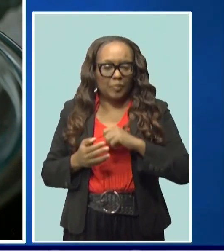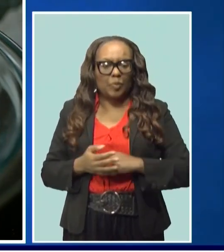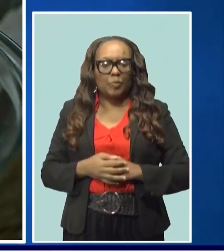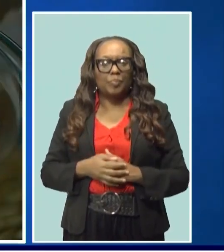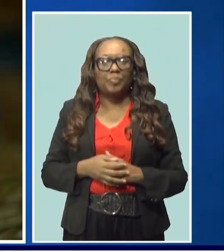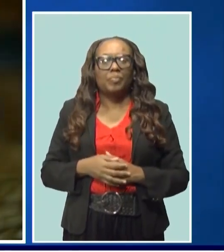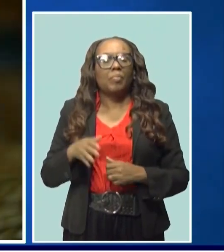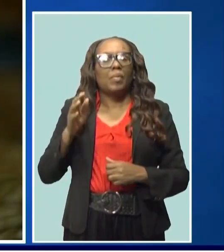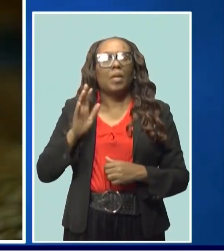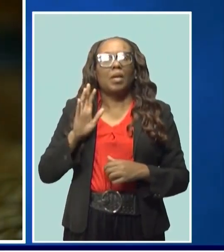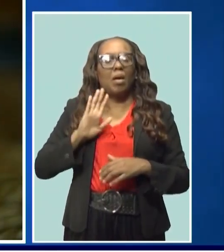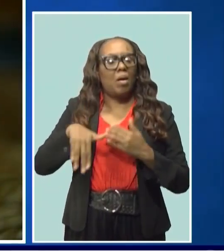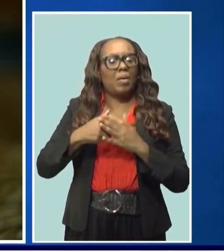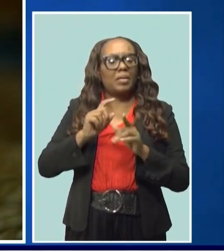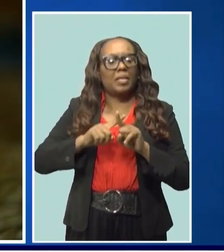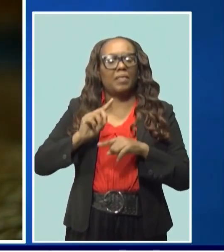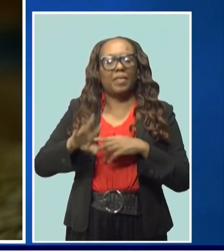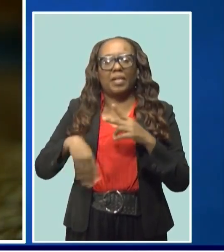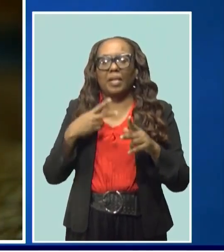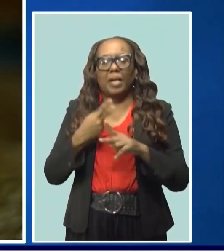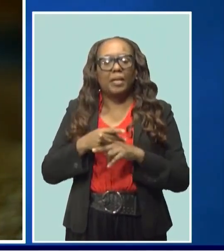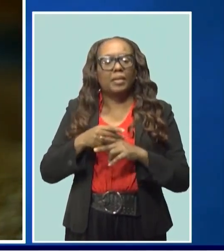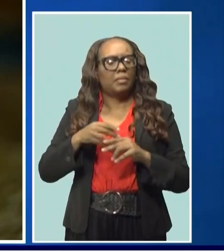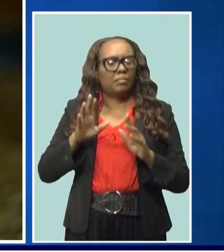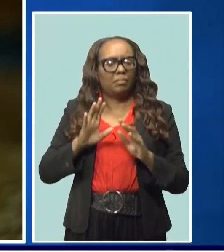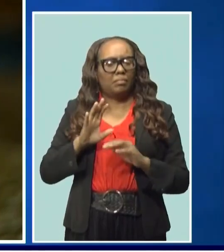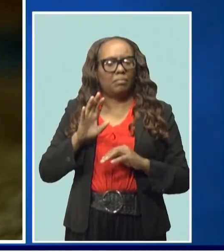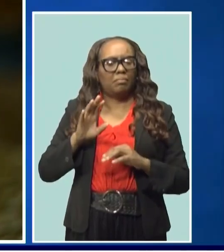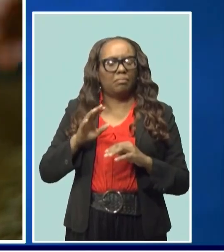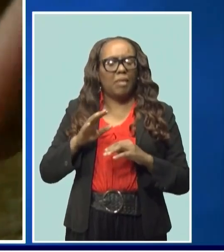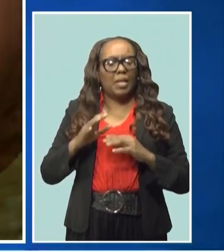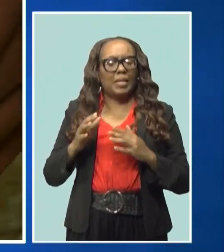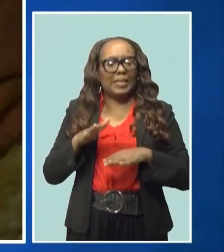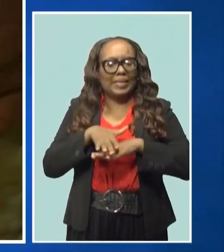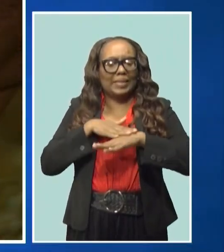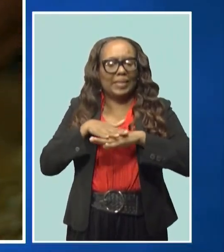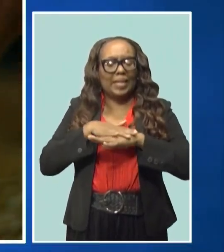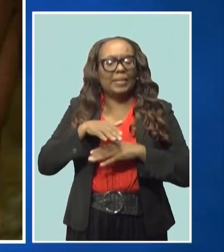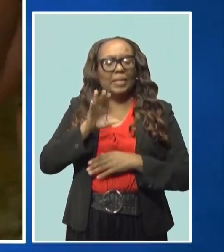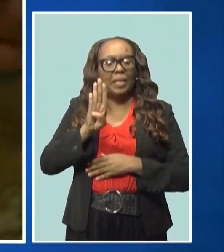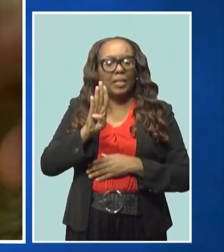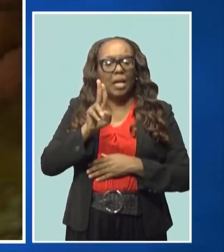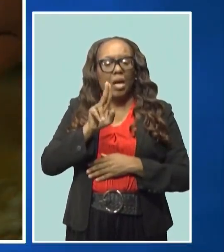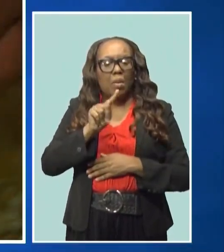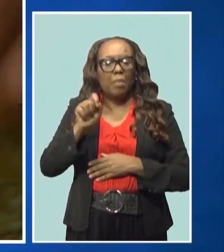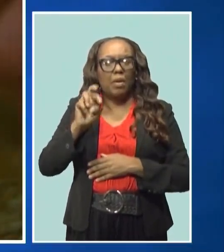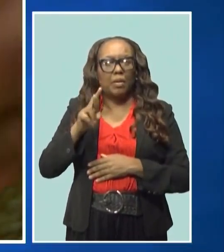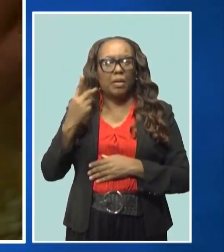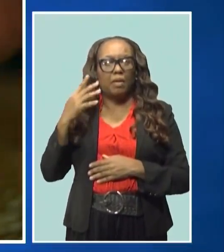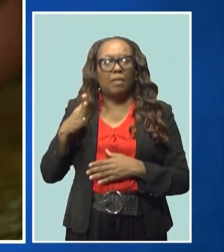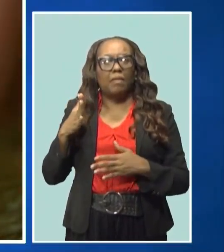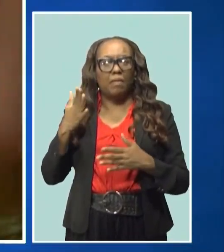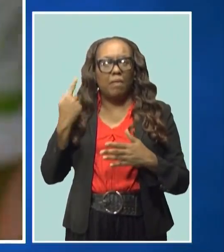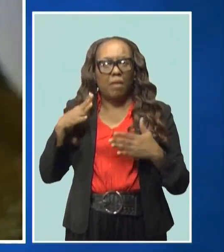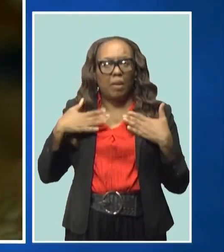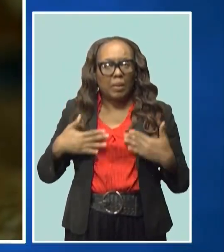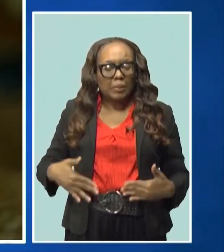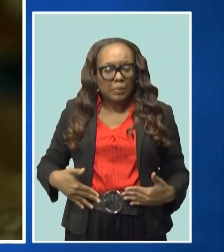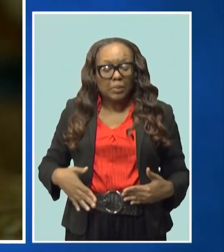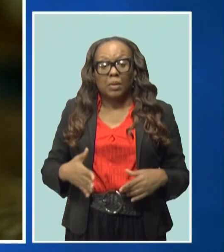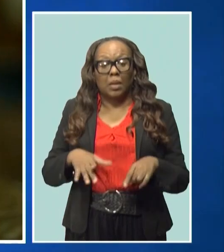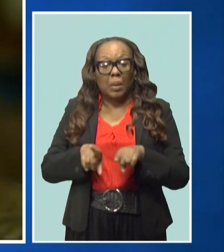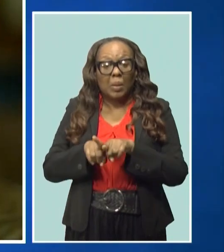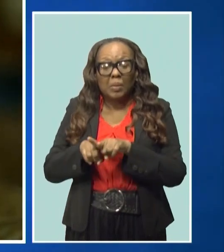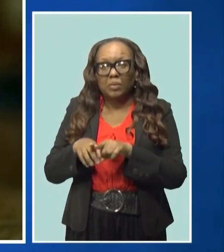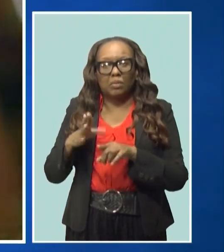comprises all-purpose butters and hair detoxifiers that could be used all over the body as well as degreasers. She says